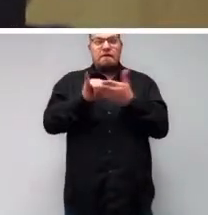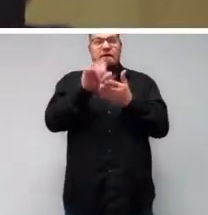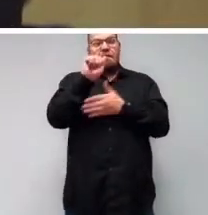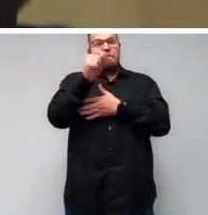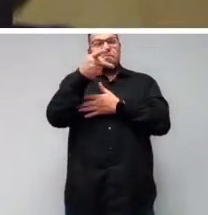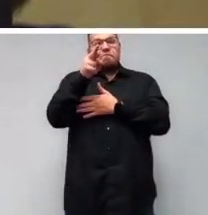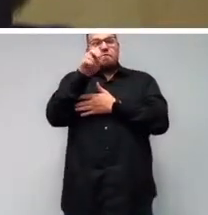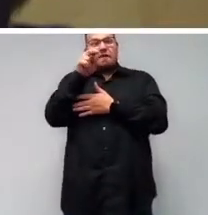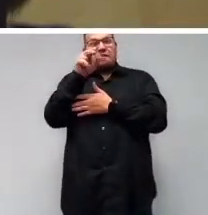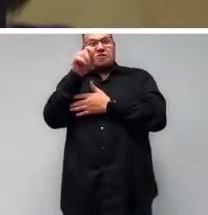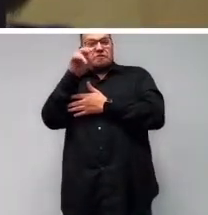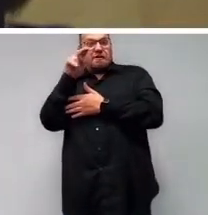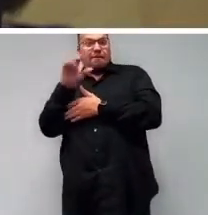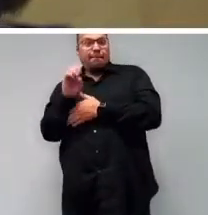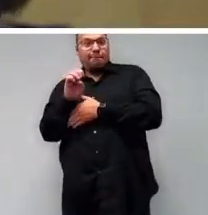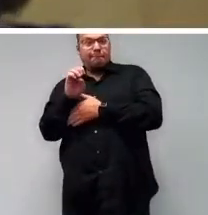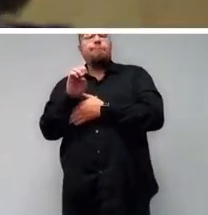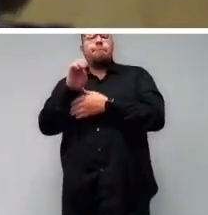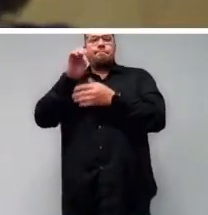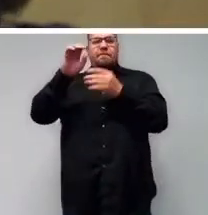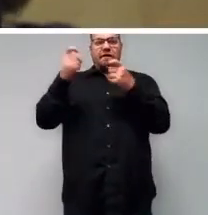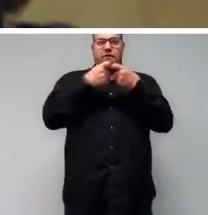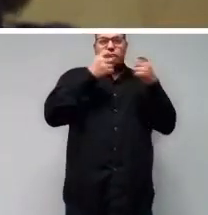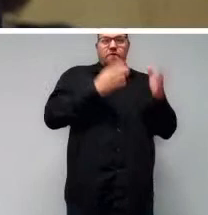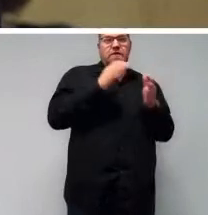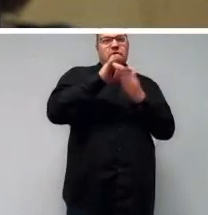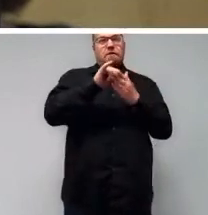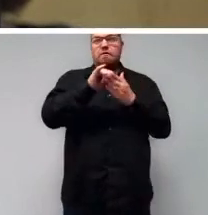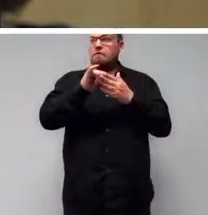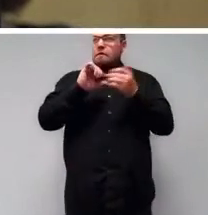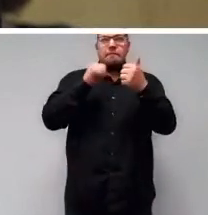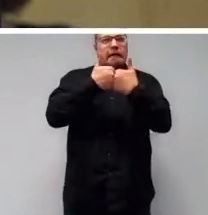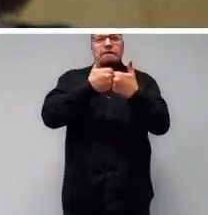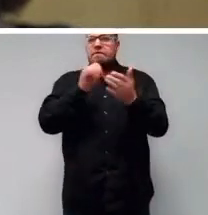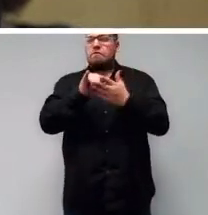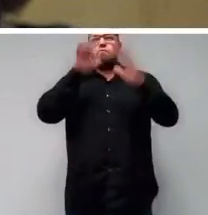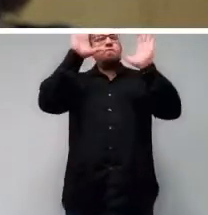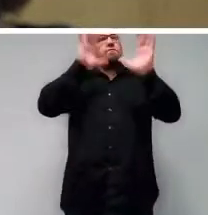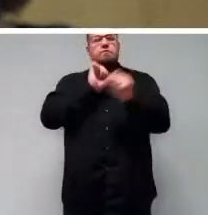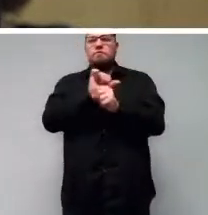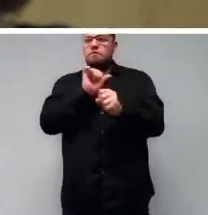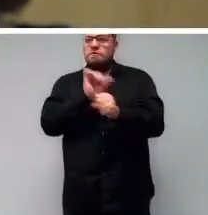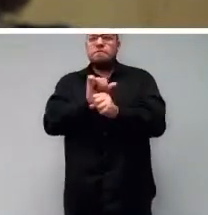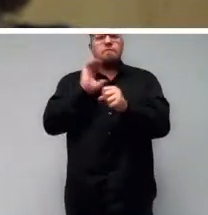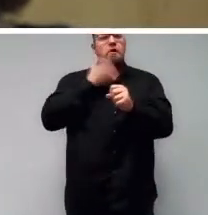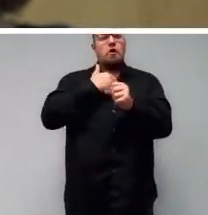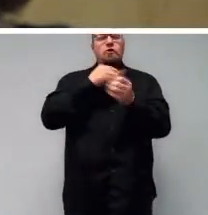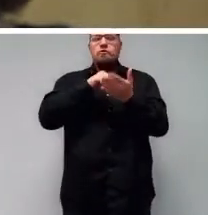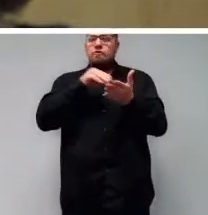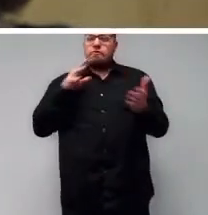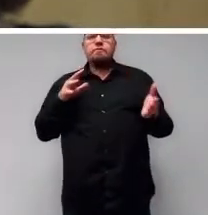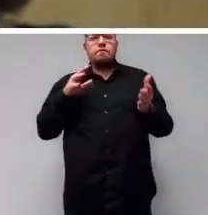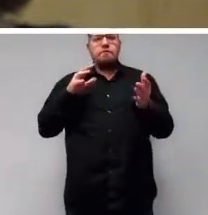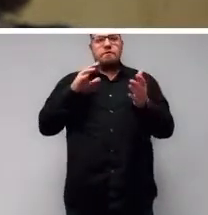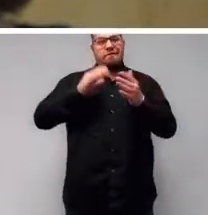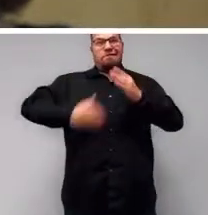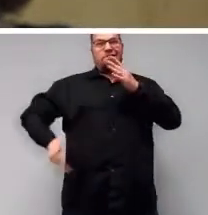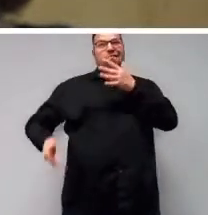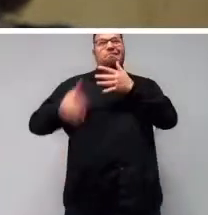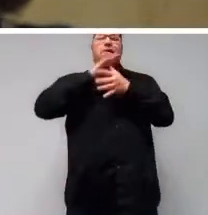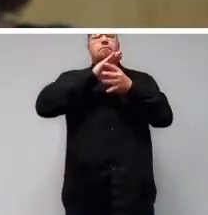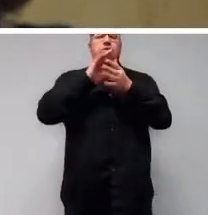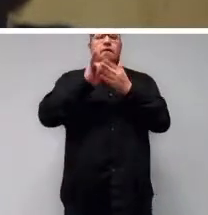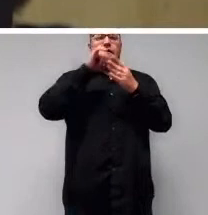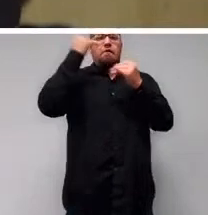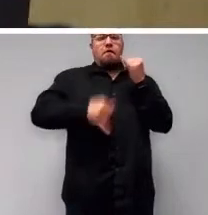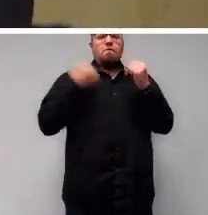Electricians' apprenticeships are so competitive right now. Those are great careers. And our students are at the top of the list because we ask our industry